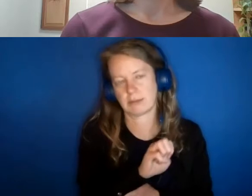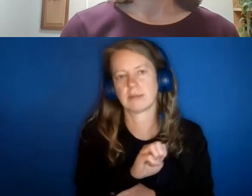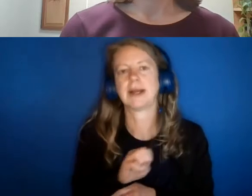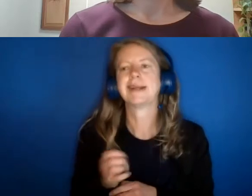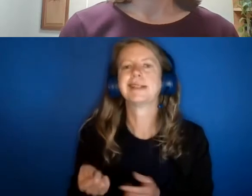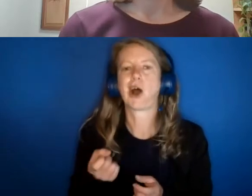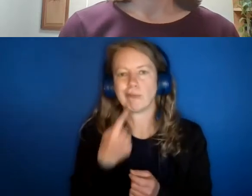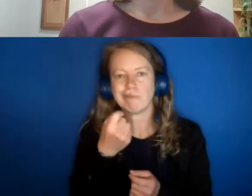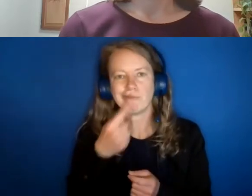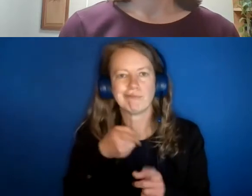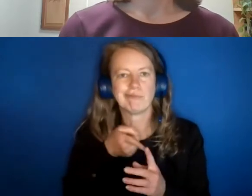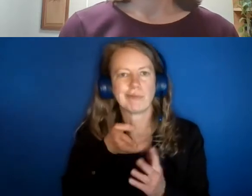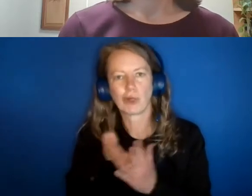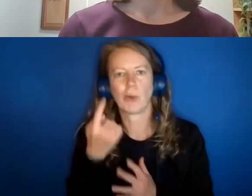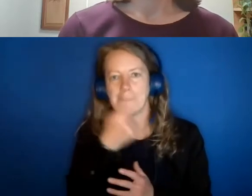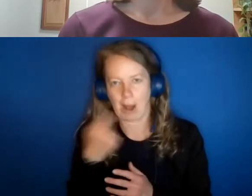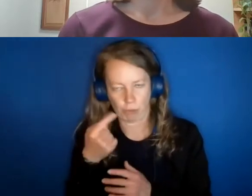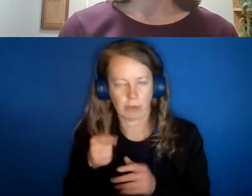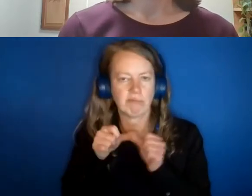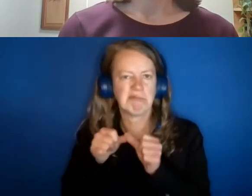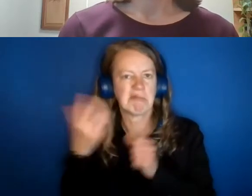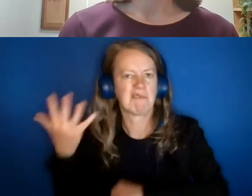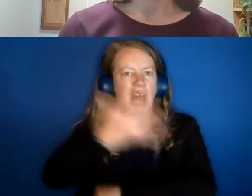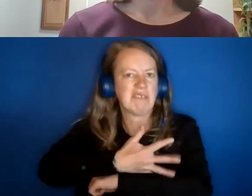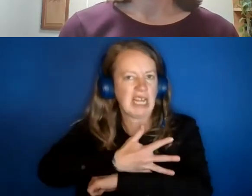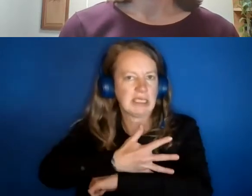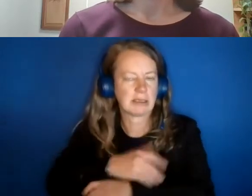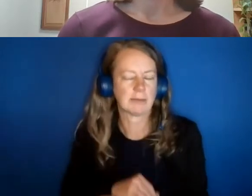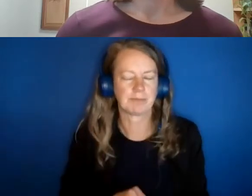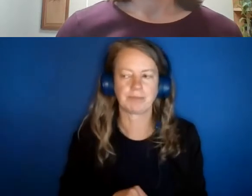5-day period. And there's a few